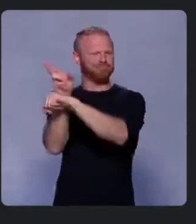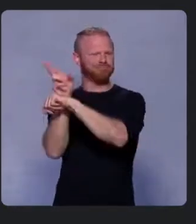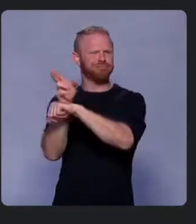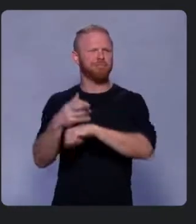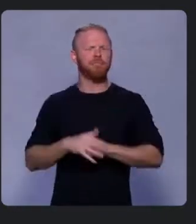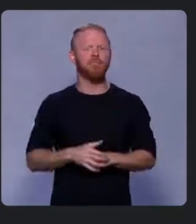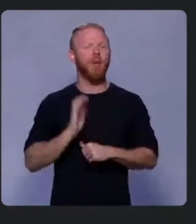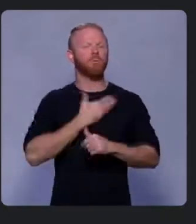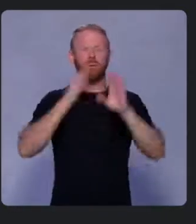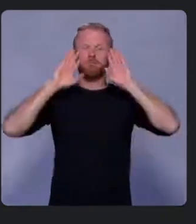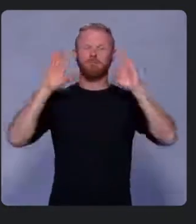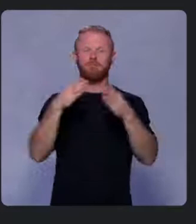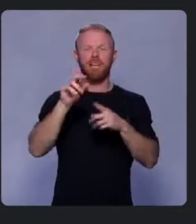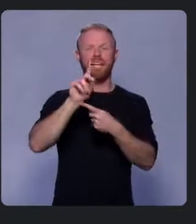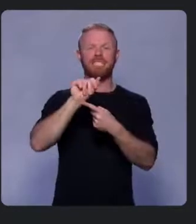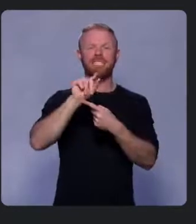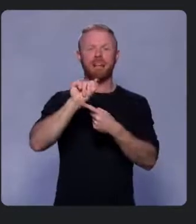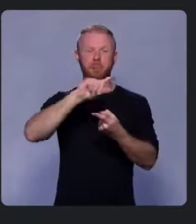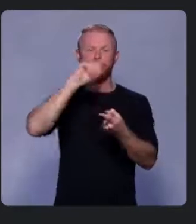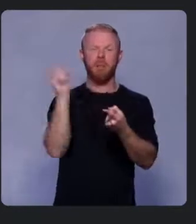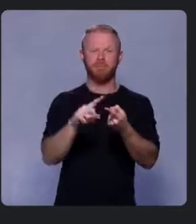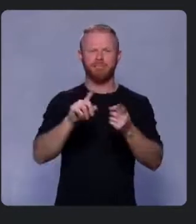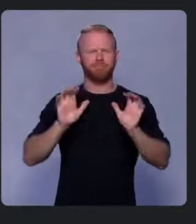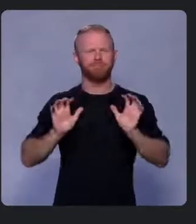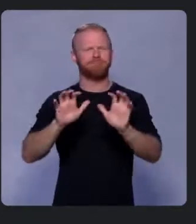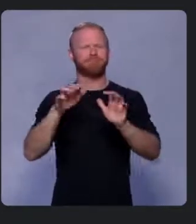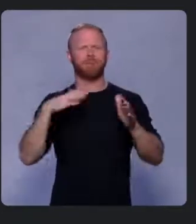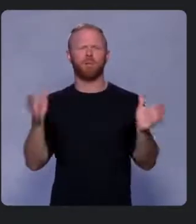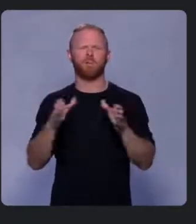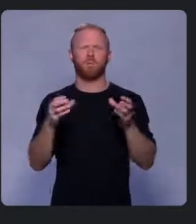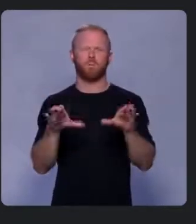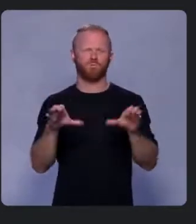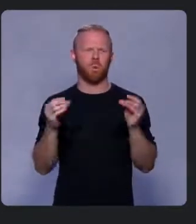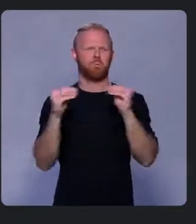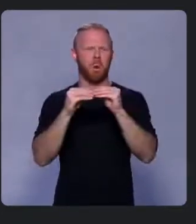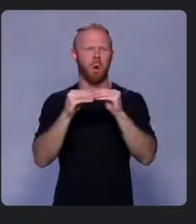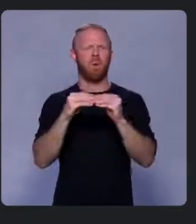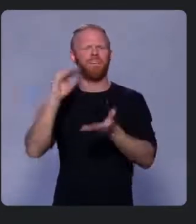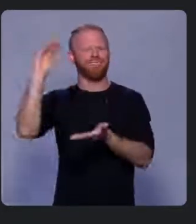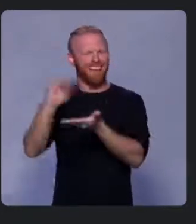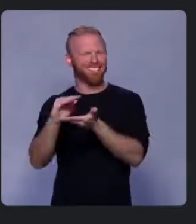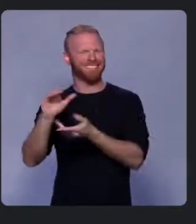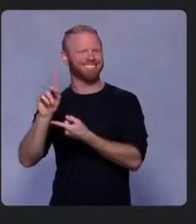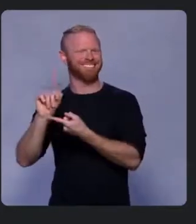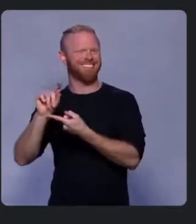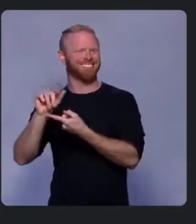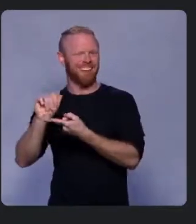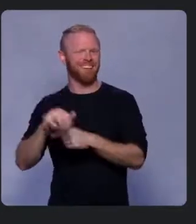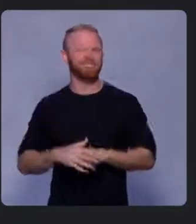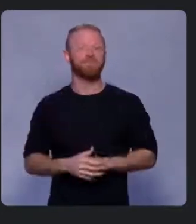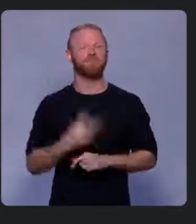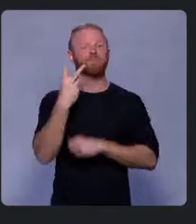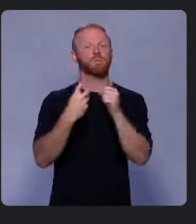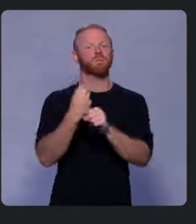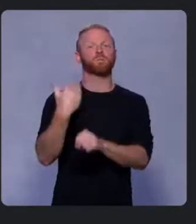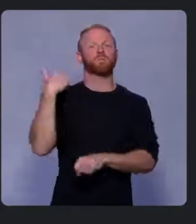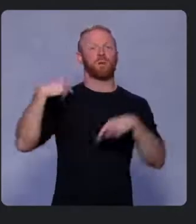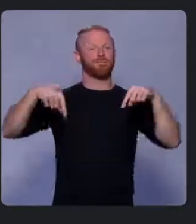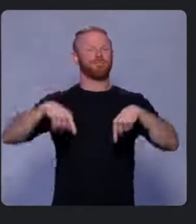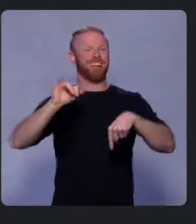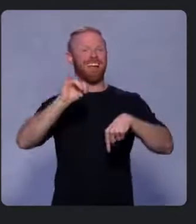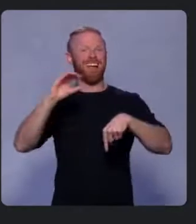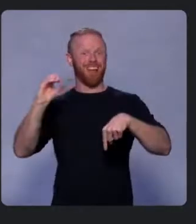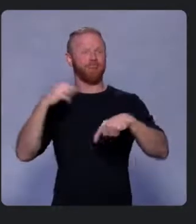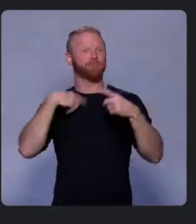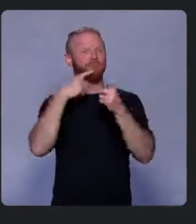data minimization pushes us to do more with less data. 2 years ago at I/O, I announced